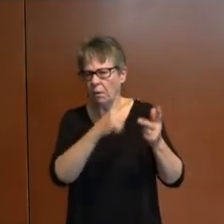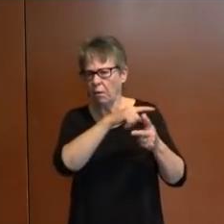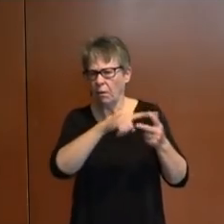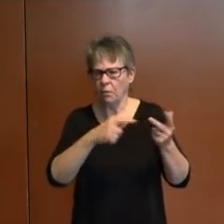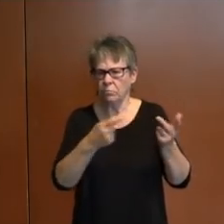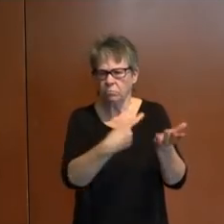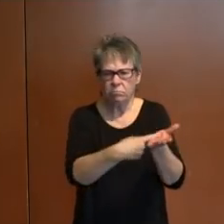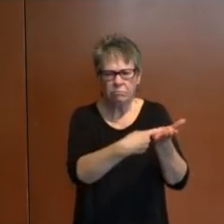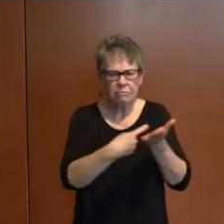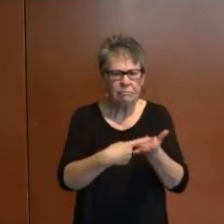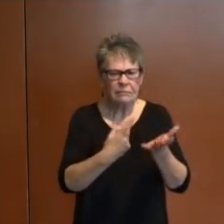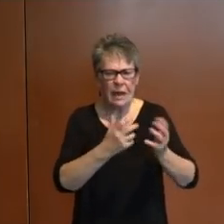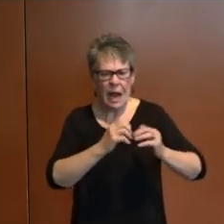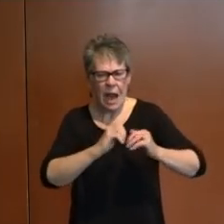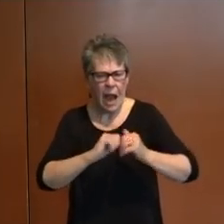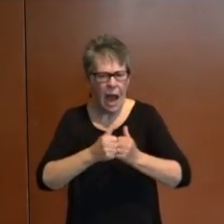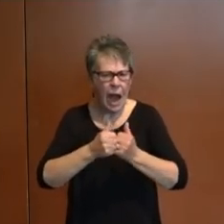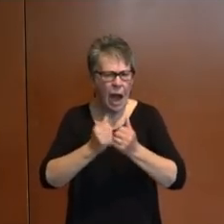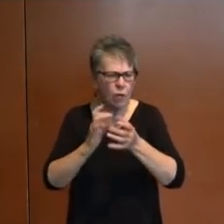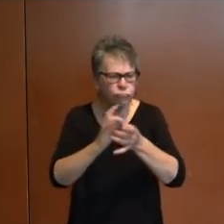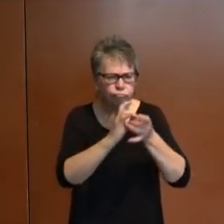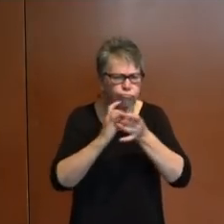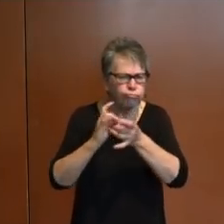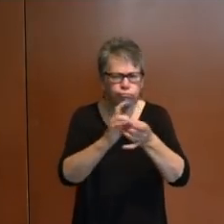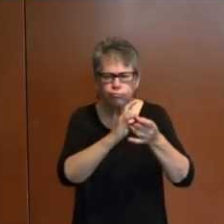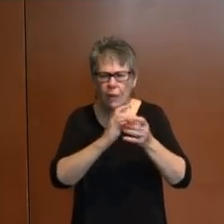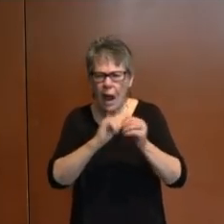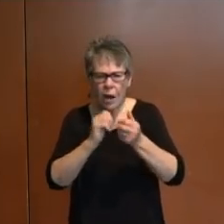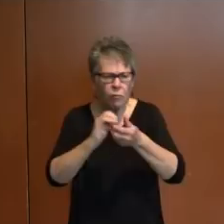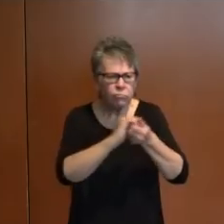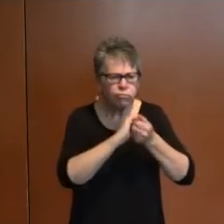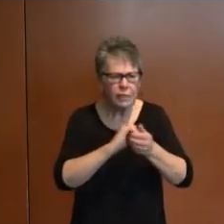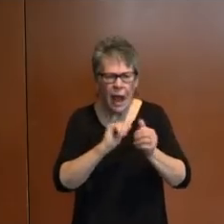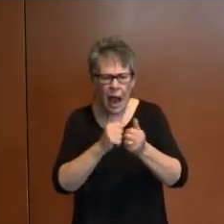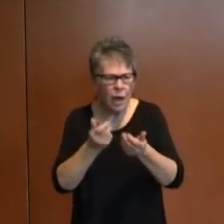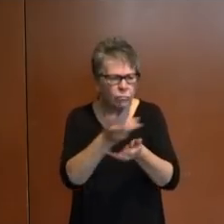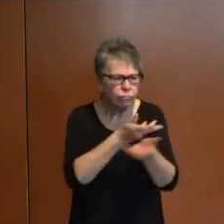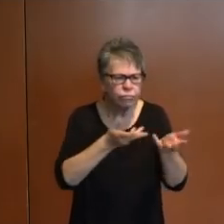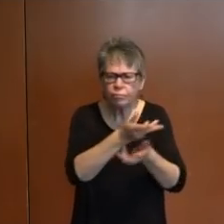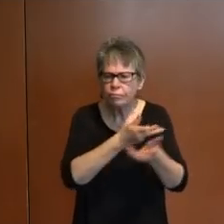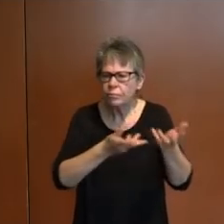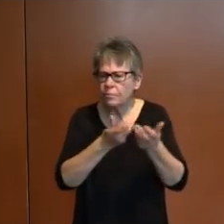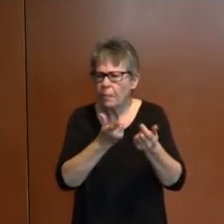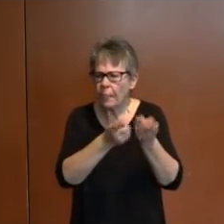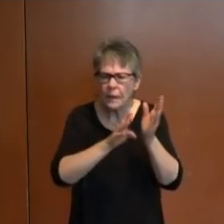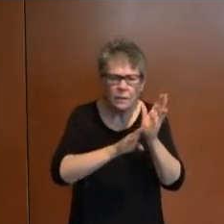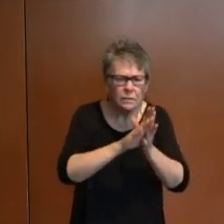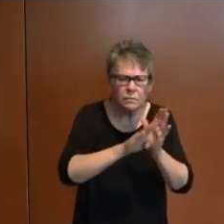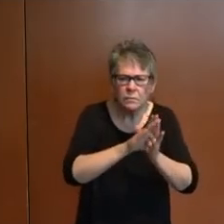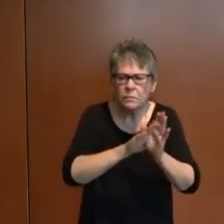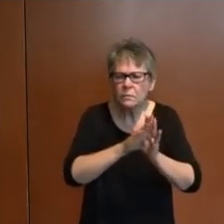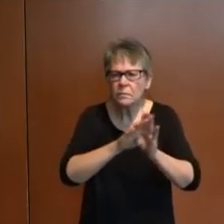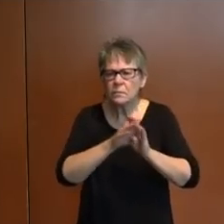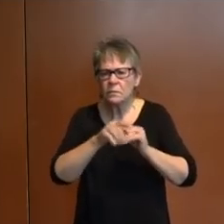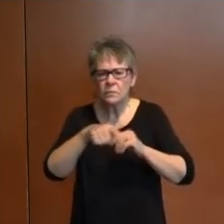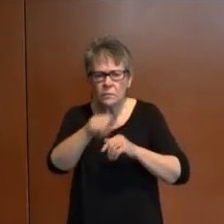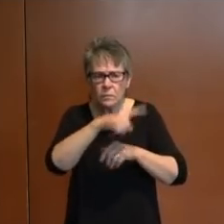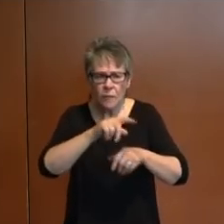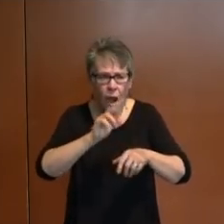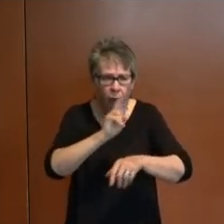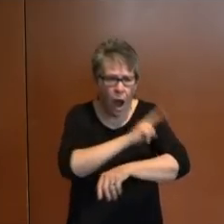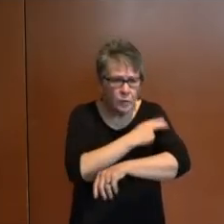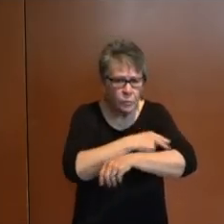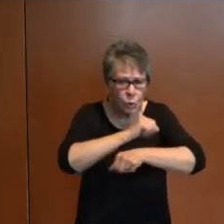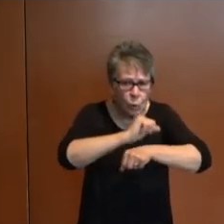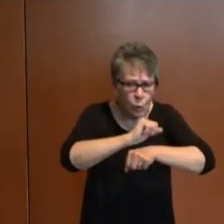collaborating roles. We're encouraging all hospitals and healthcare providers to work together in their regions to assure that